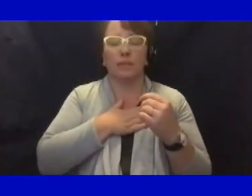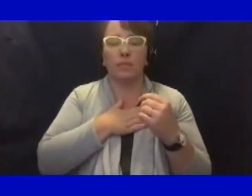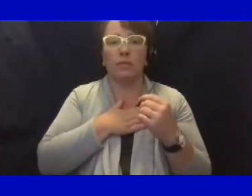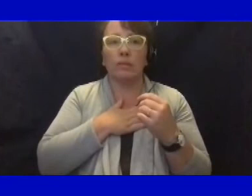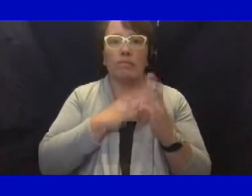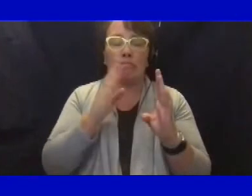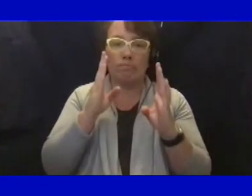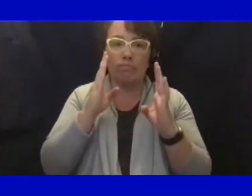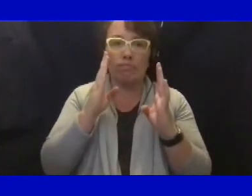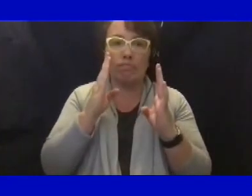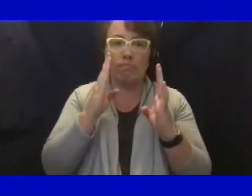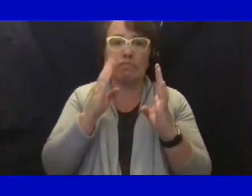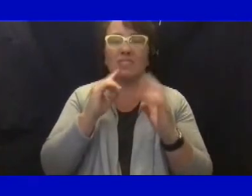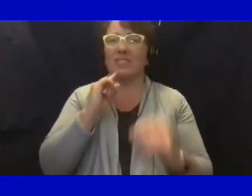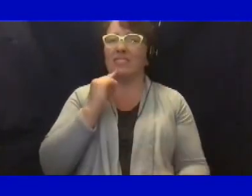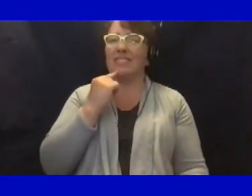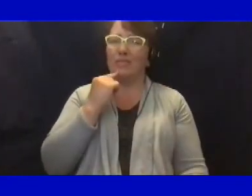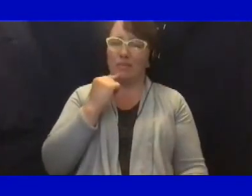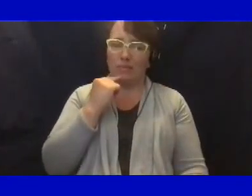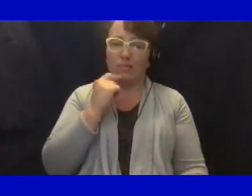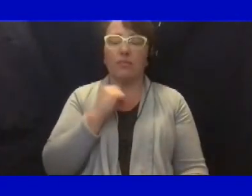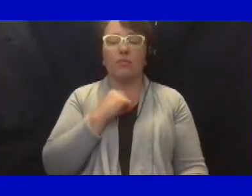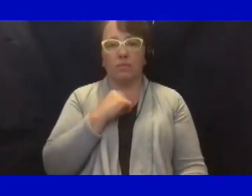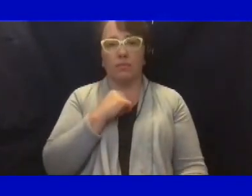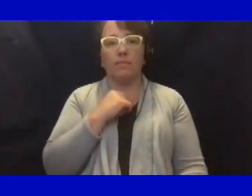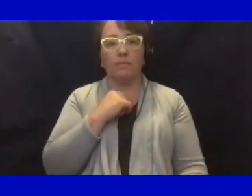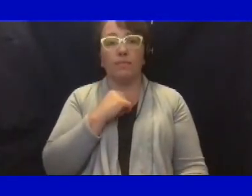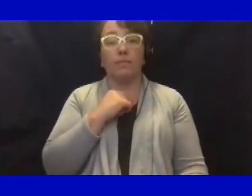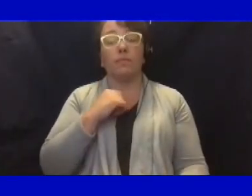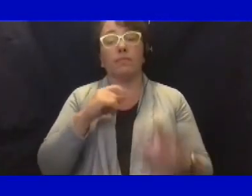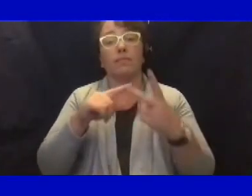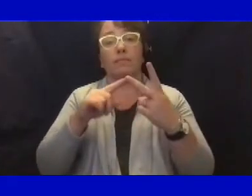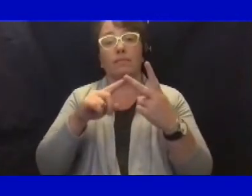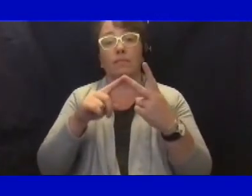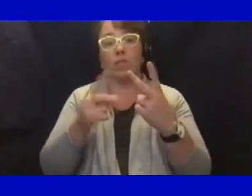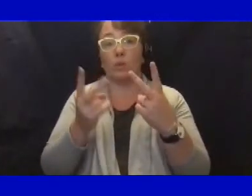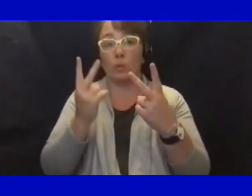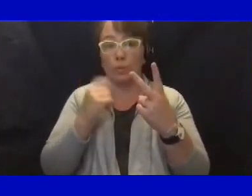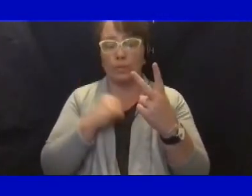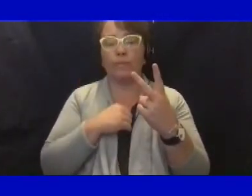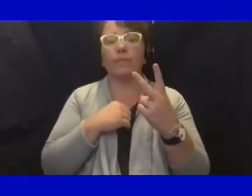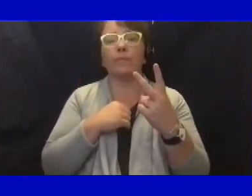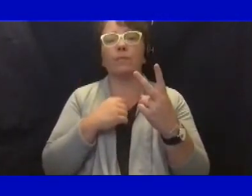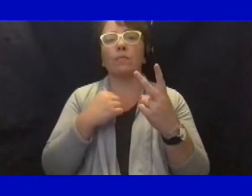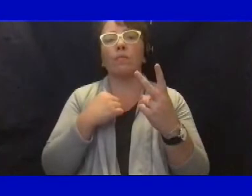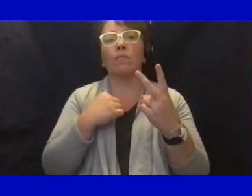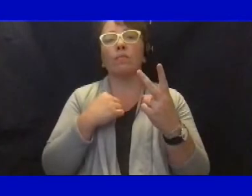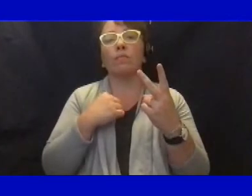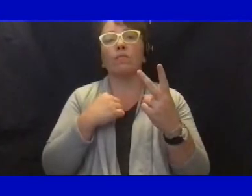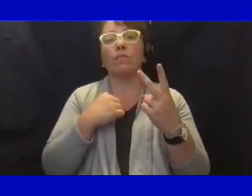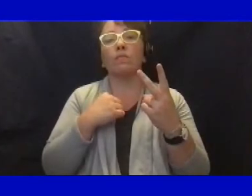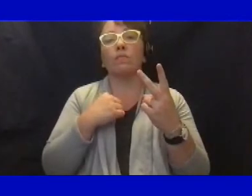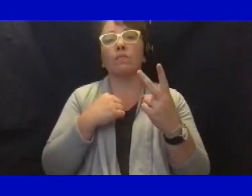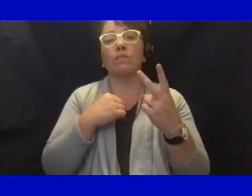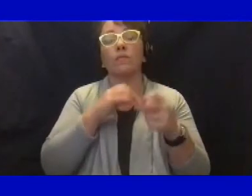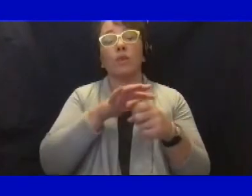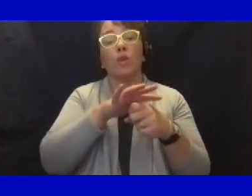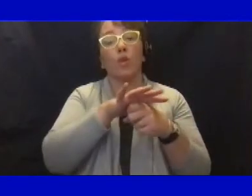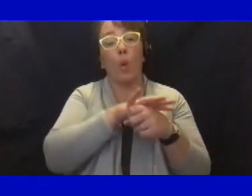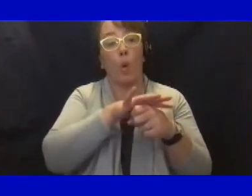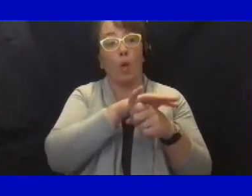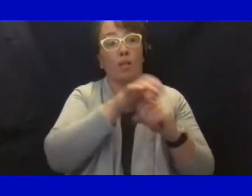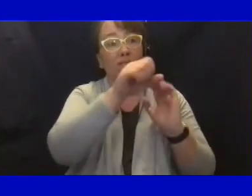it seriously. Number two, we've brought in the best local, state, and federal